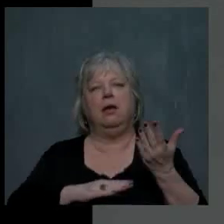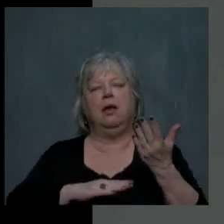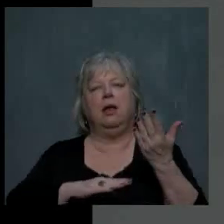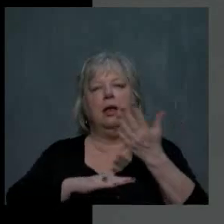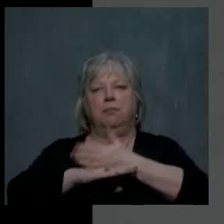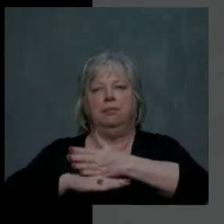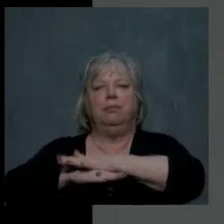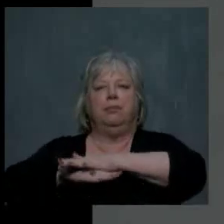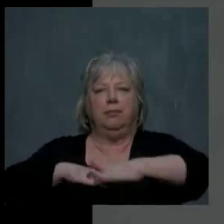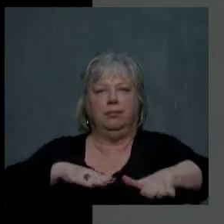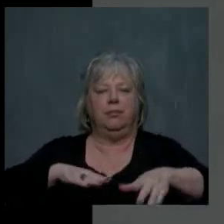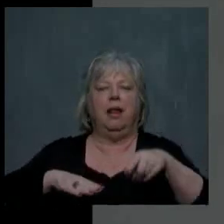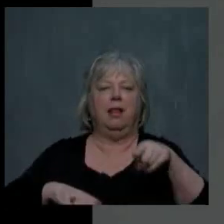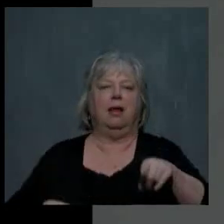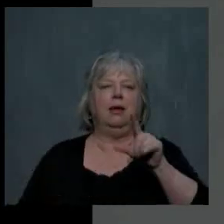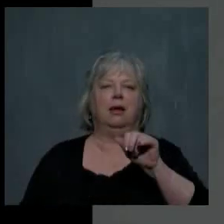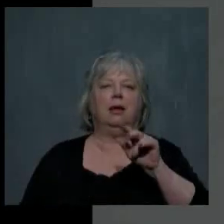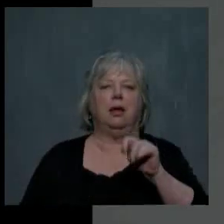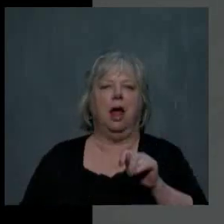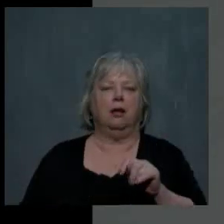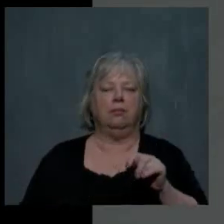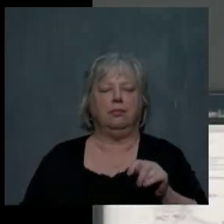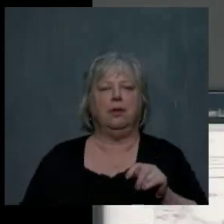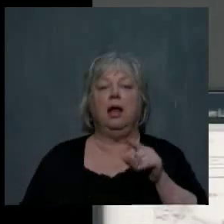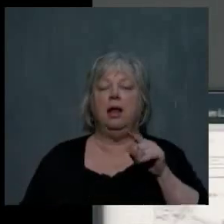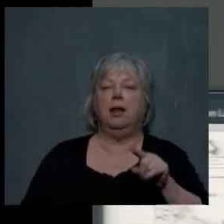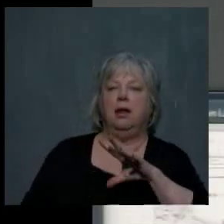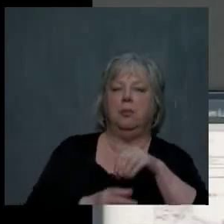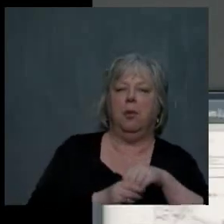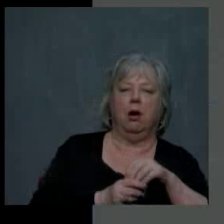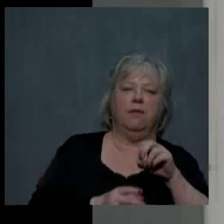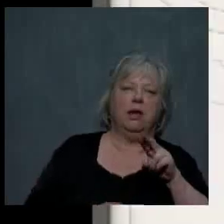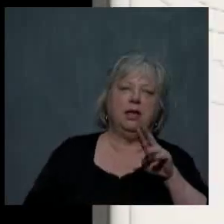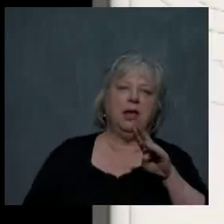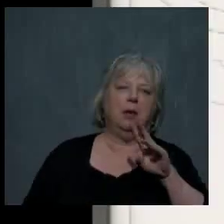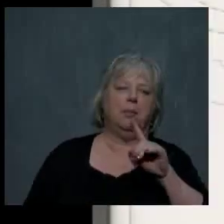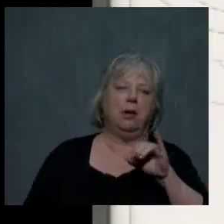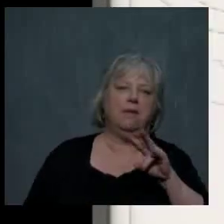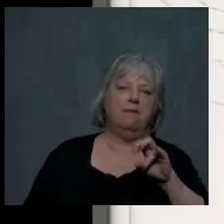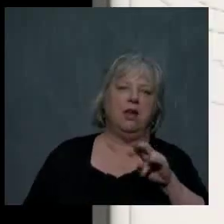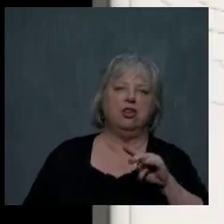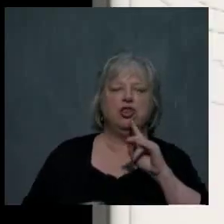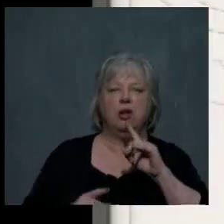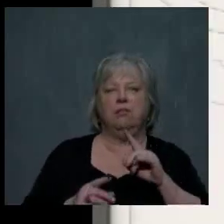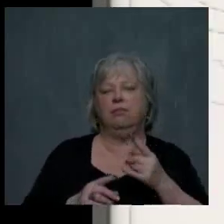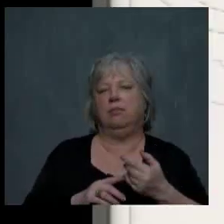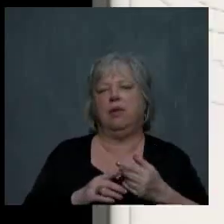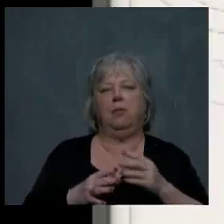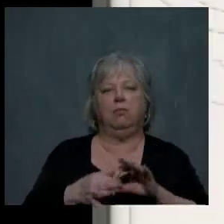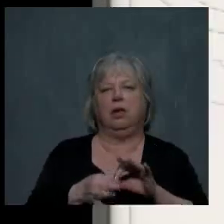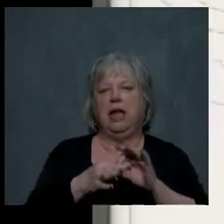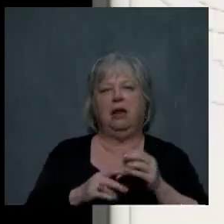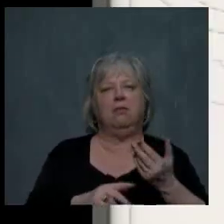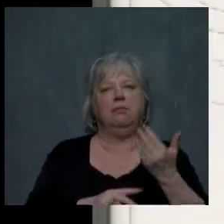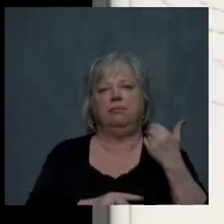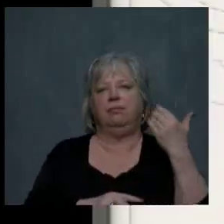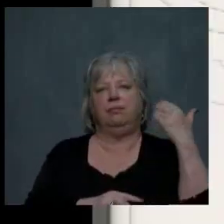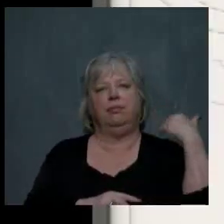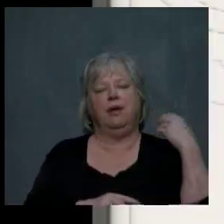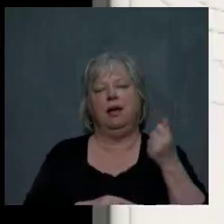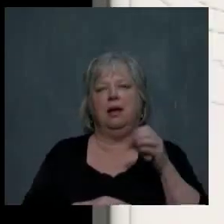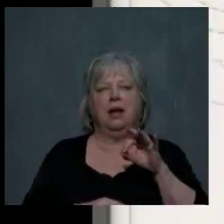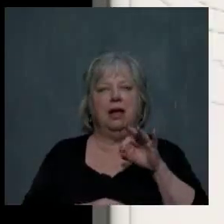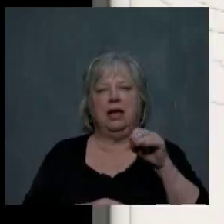lot. This is part of a subdivision that dates to the 90s, and it was previously approved in